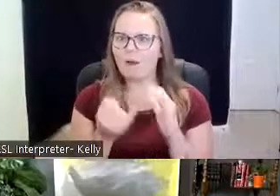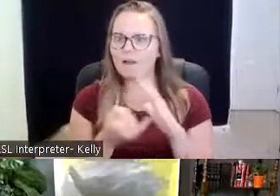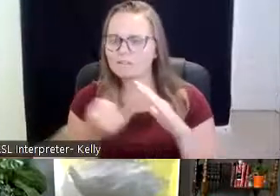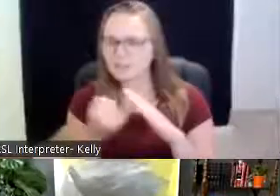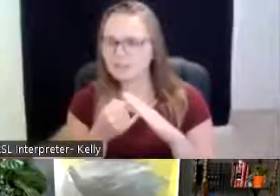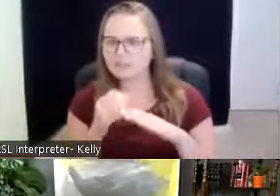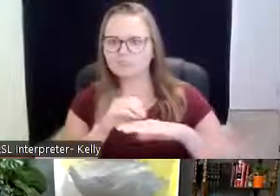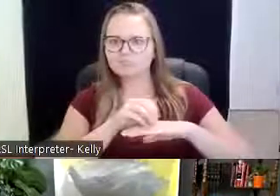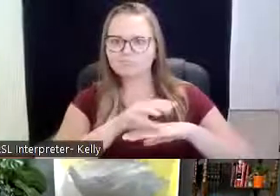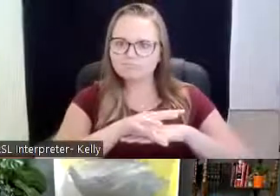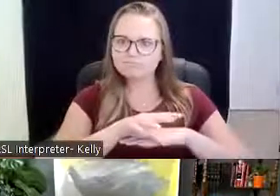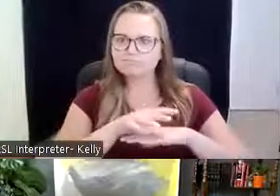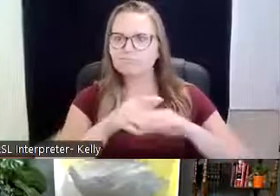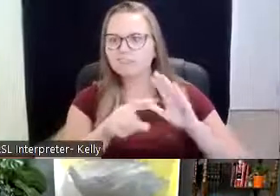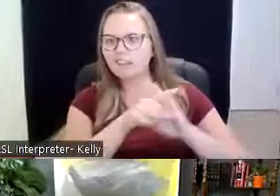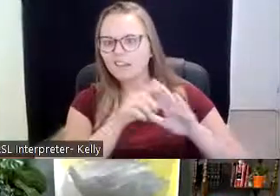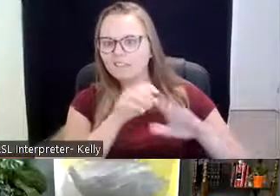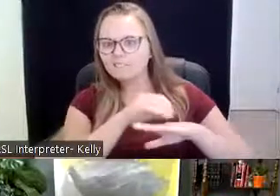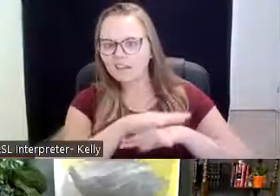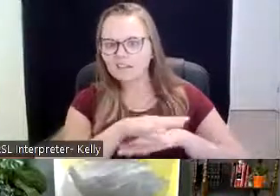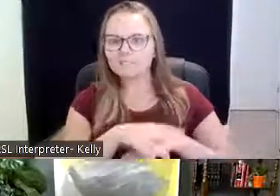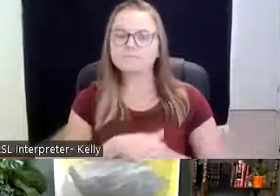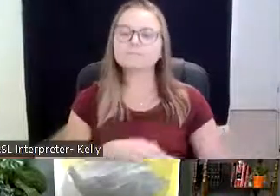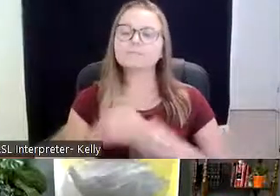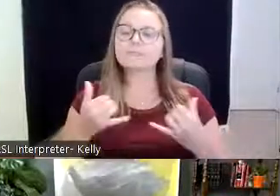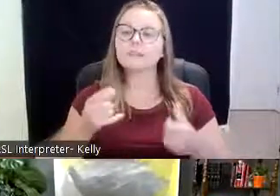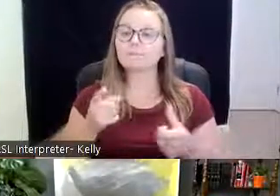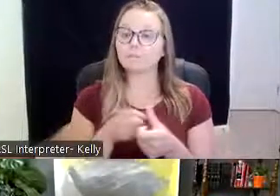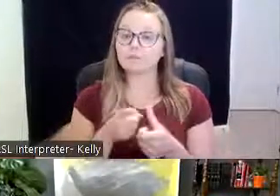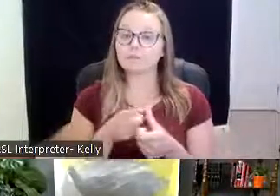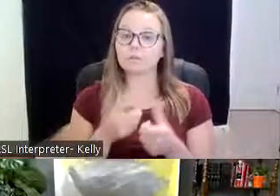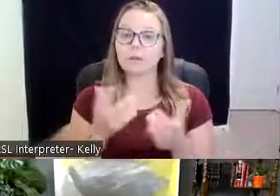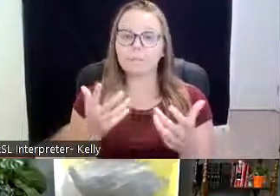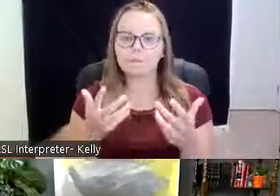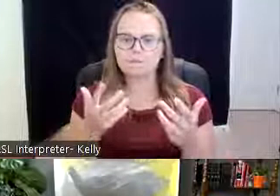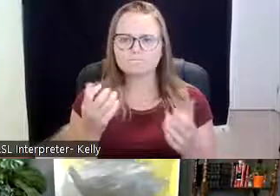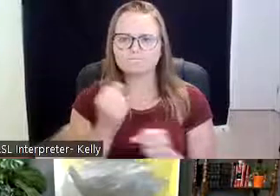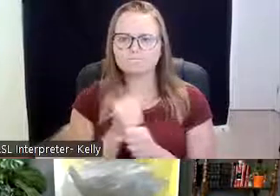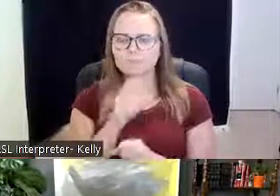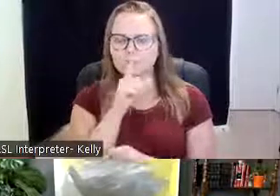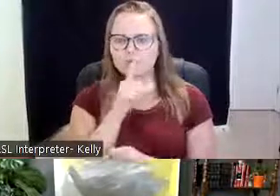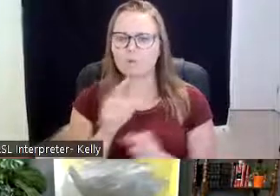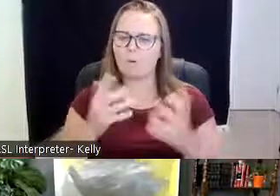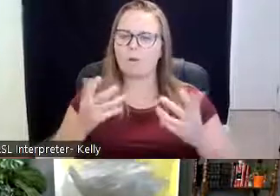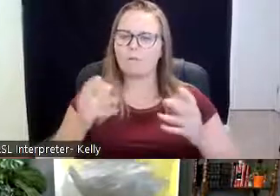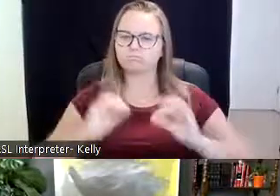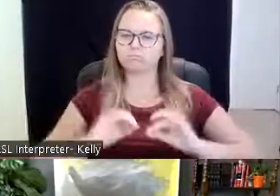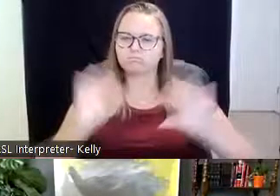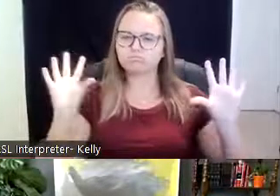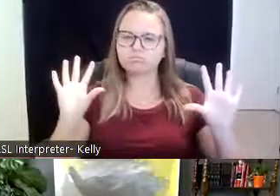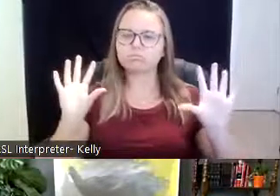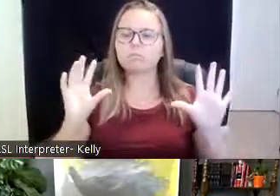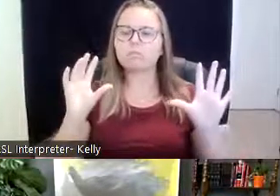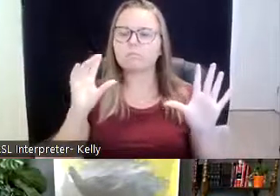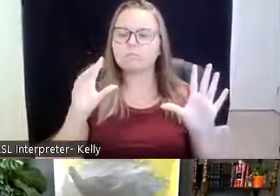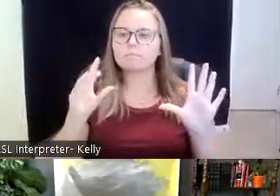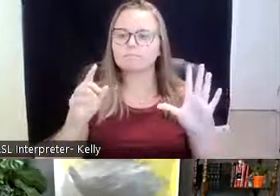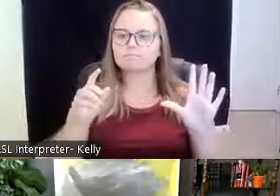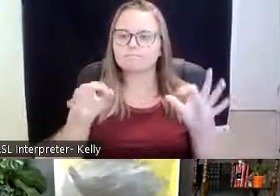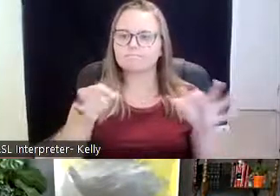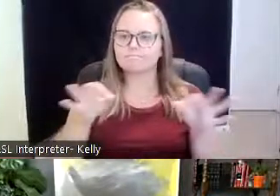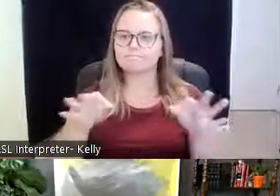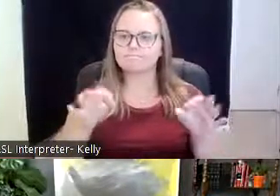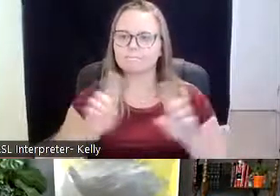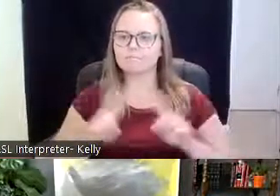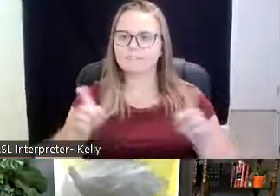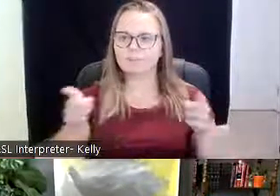it. Now, I'd like to first make sure to clarify and distinguish between a few